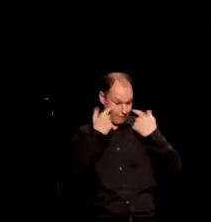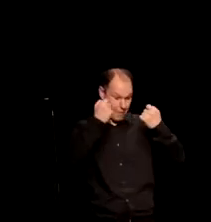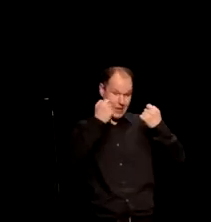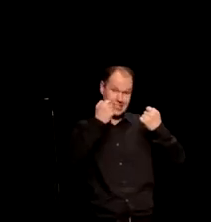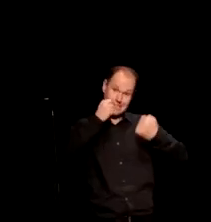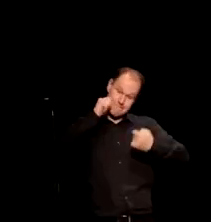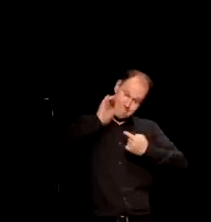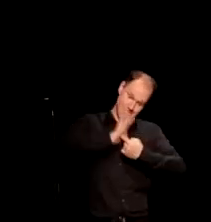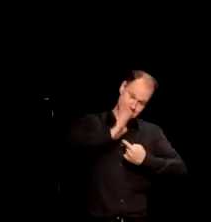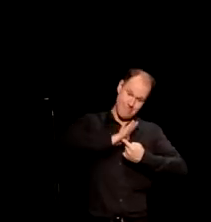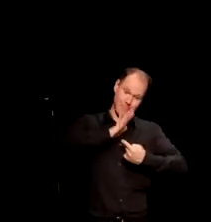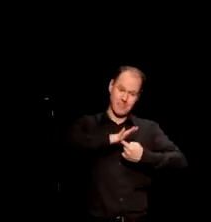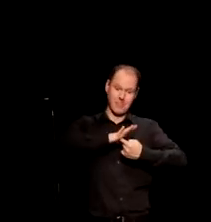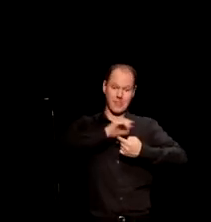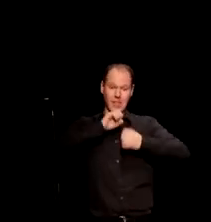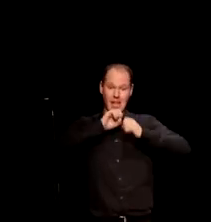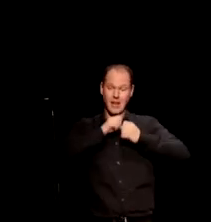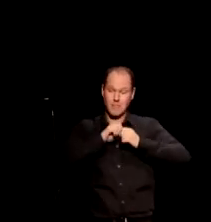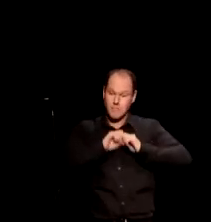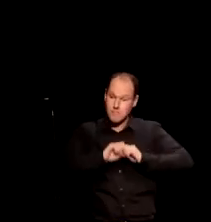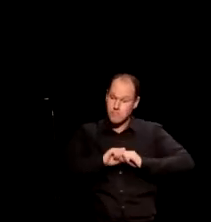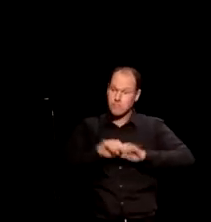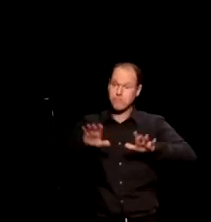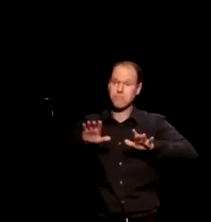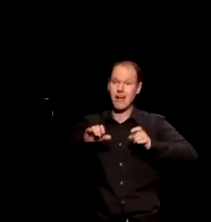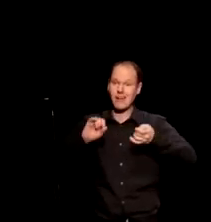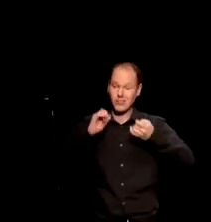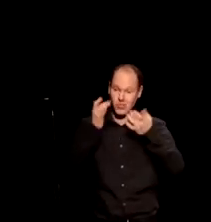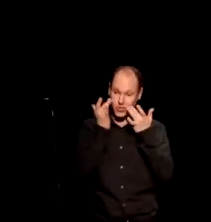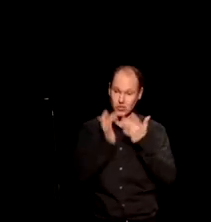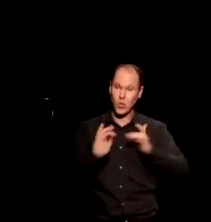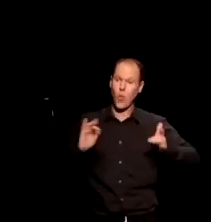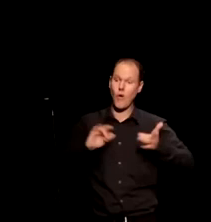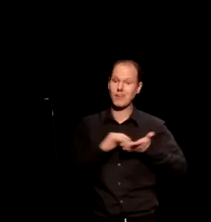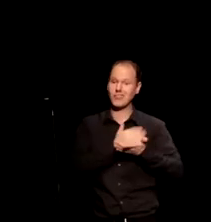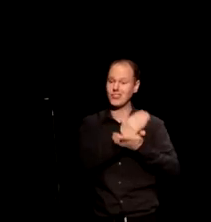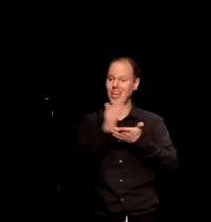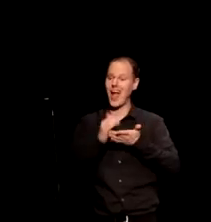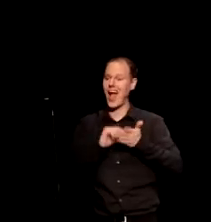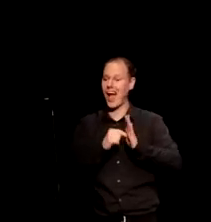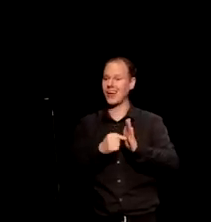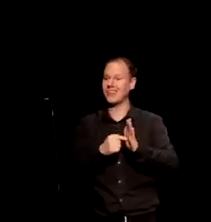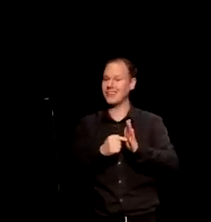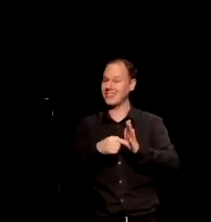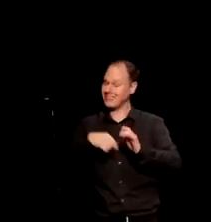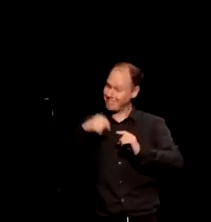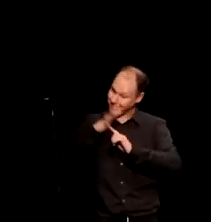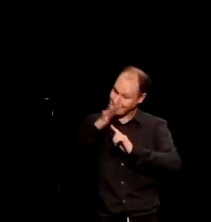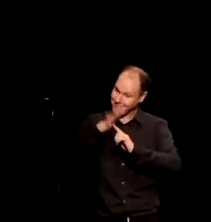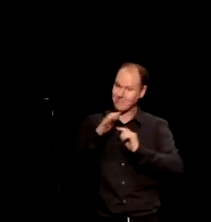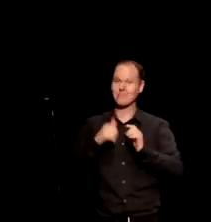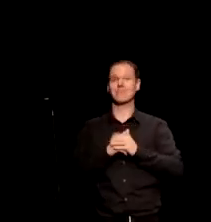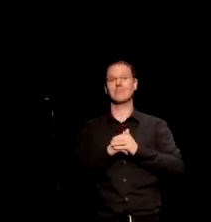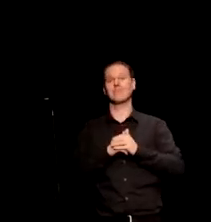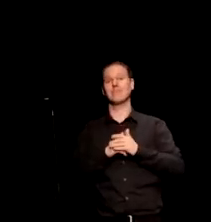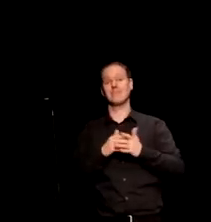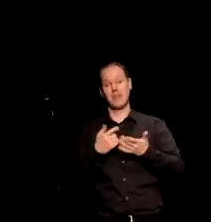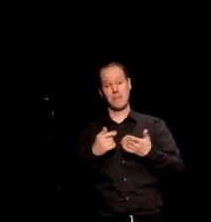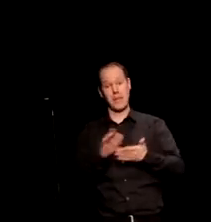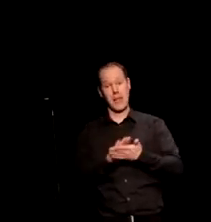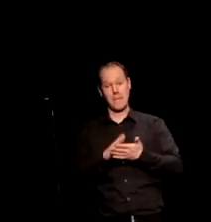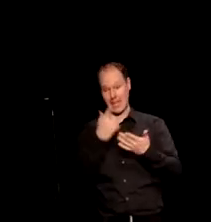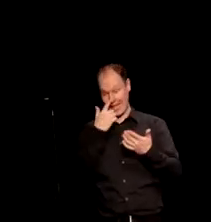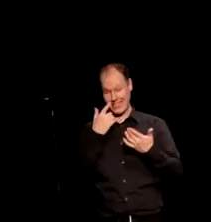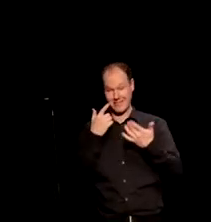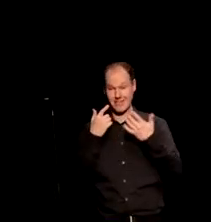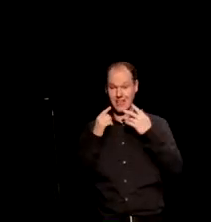to share these stories because they broaden our scope. They allow us to see more. They allow us to feel more. They allow us to